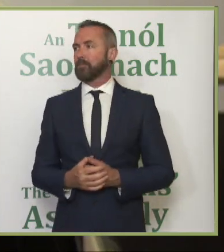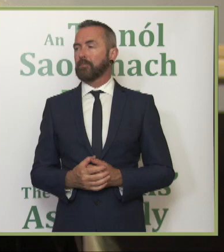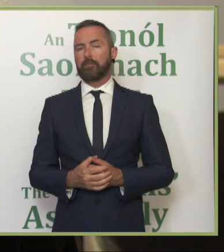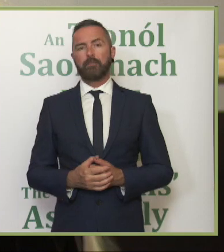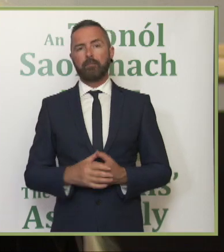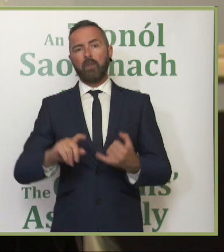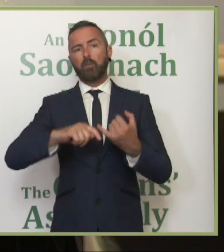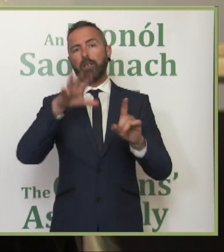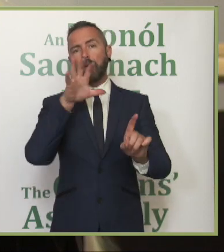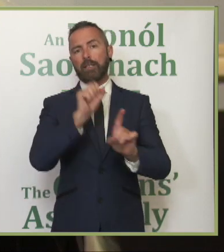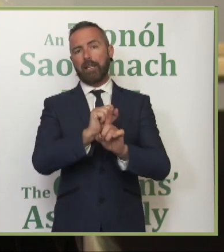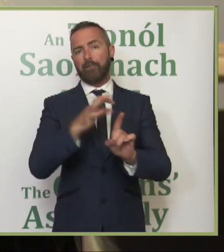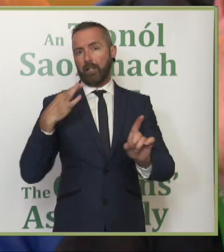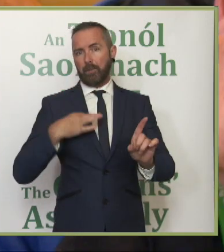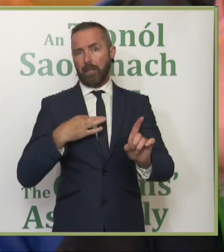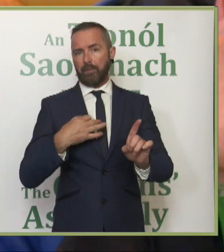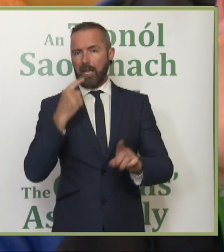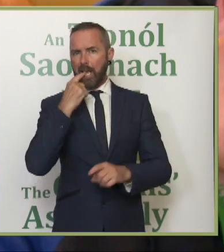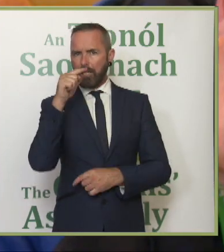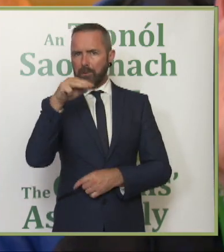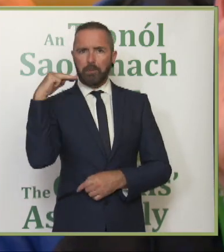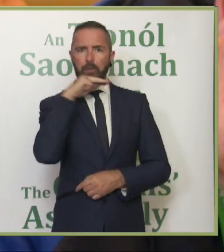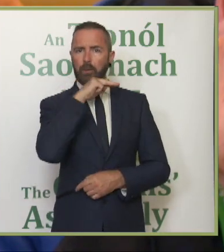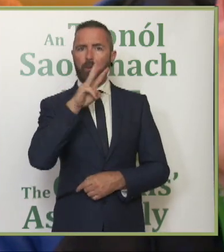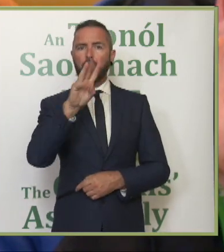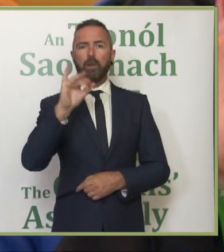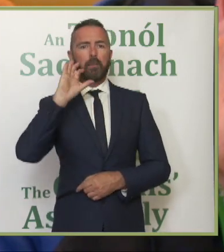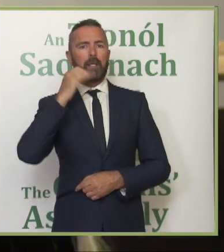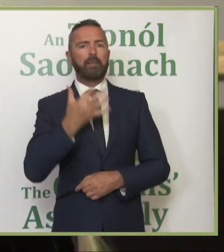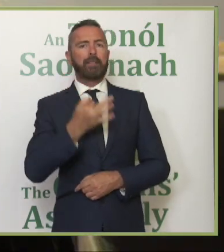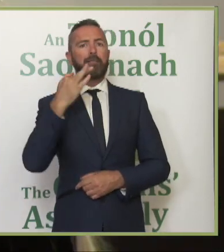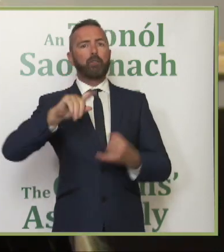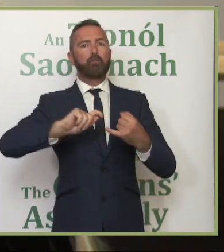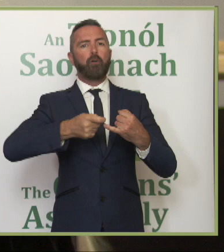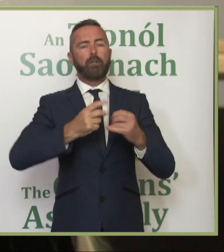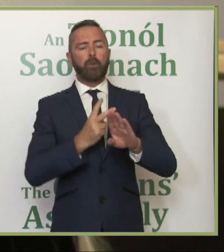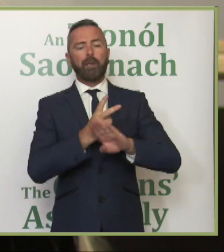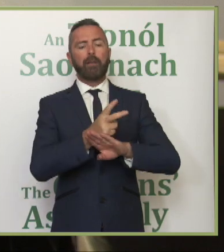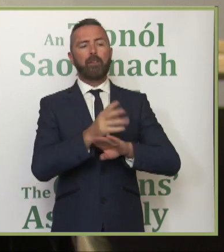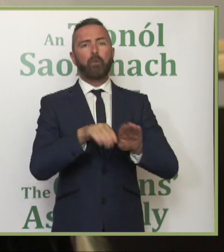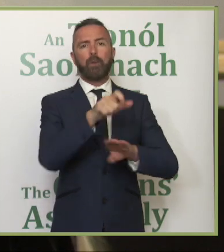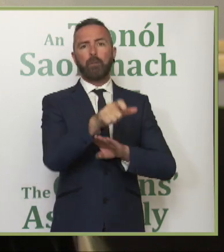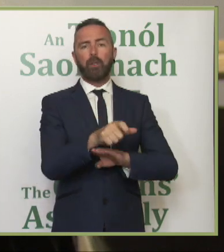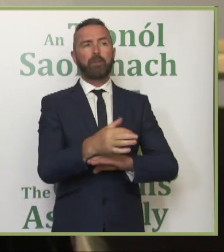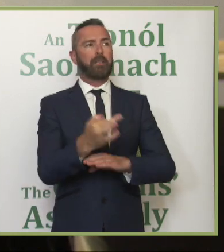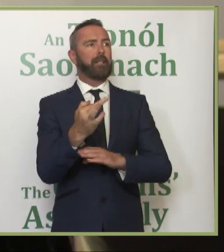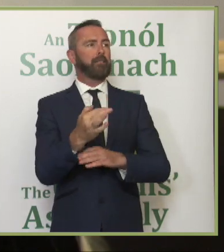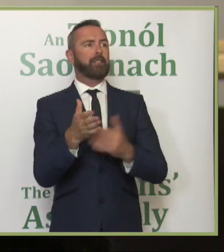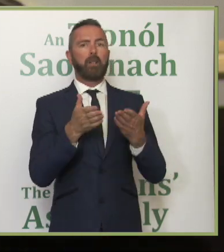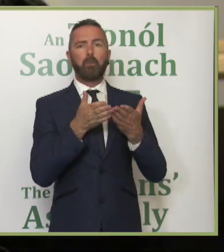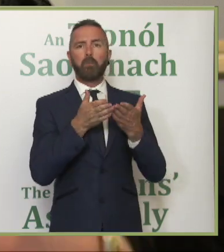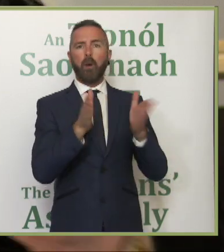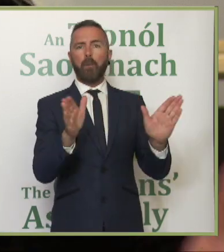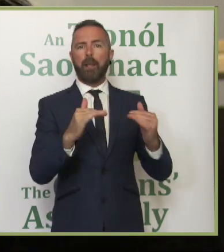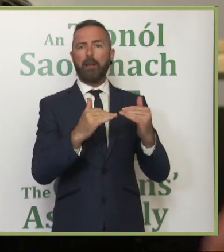identifying the benefits of drug use is really crucial, because if you're trying to intervene with someone, whether it's at a population